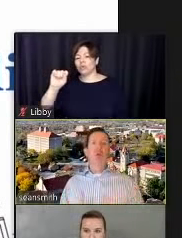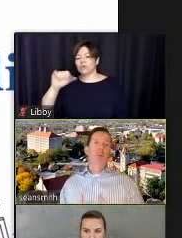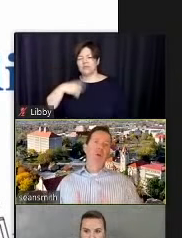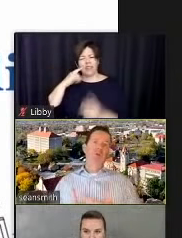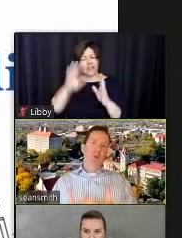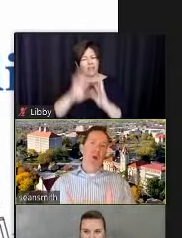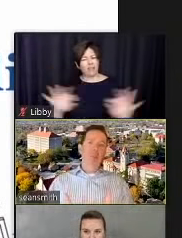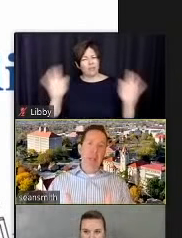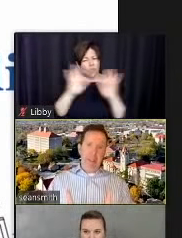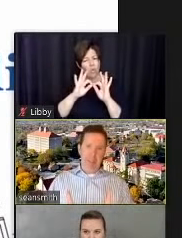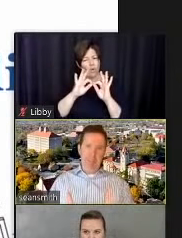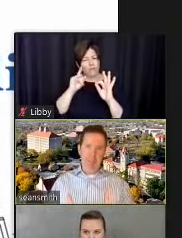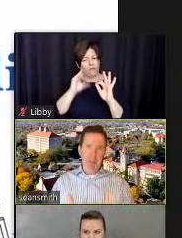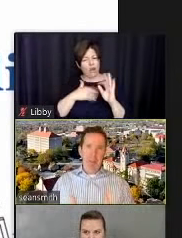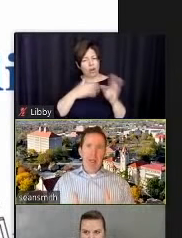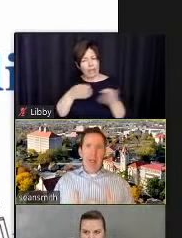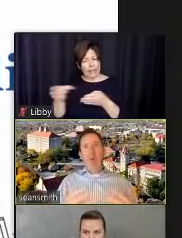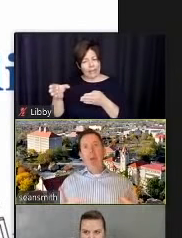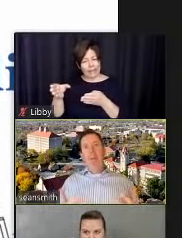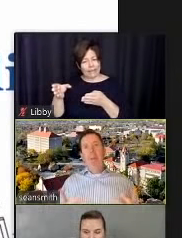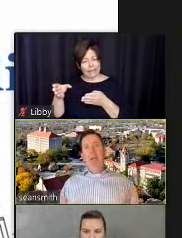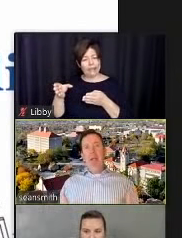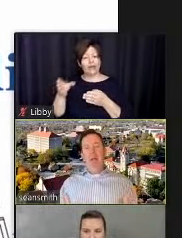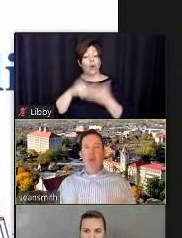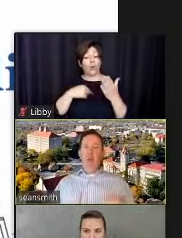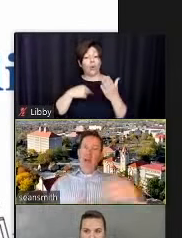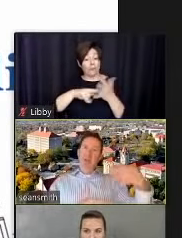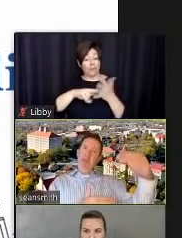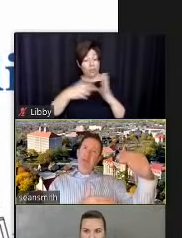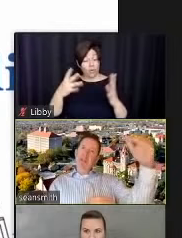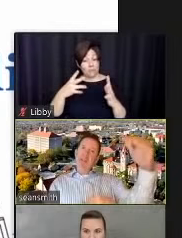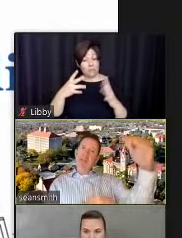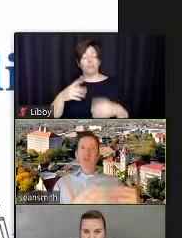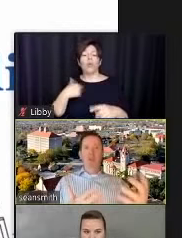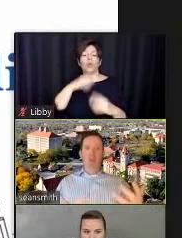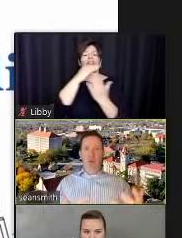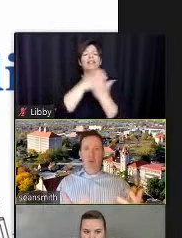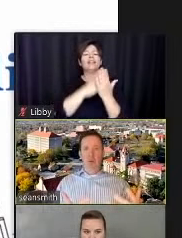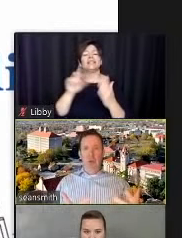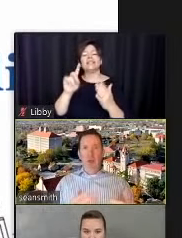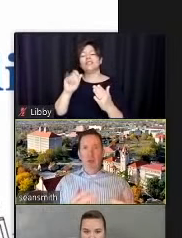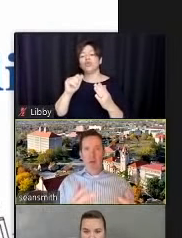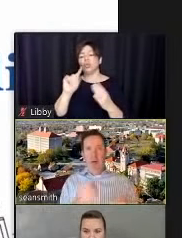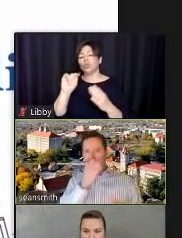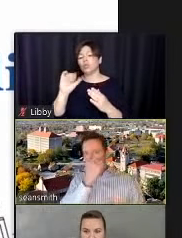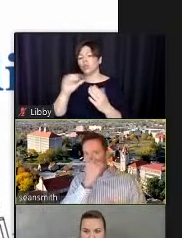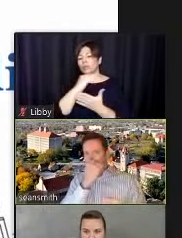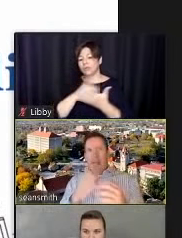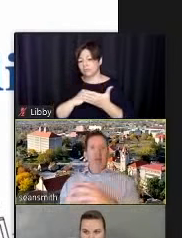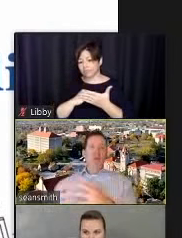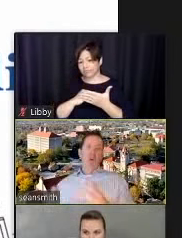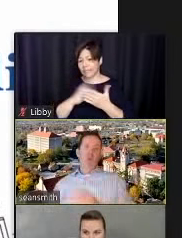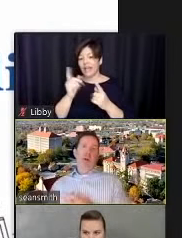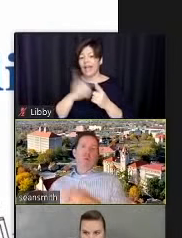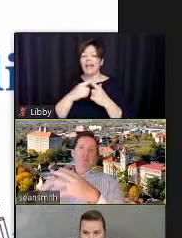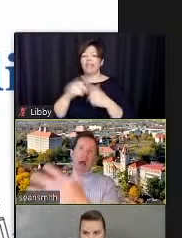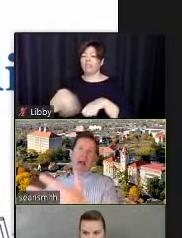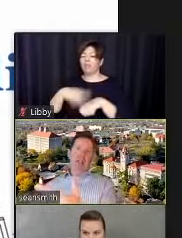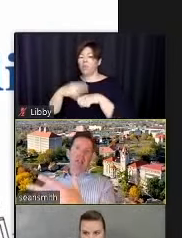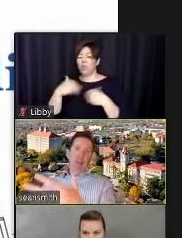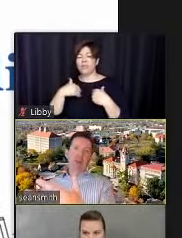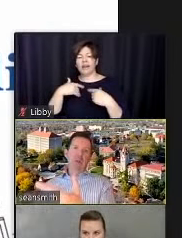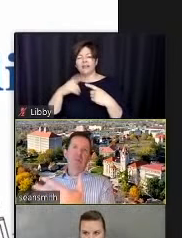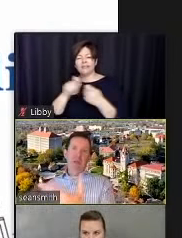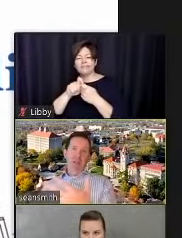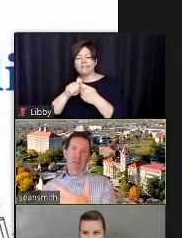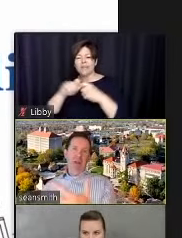critical component for our planning. And what I mean here is that we have the list of digital tools, all right? And then, of course, we have these practices